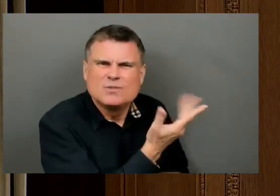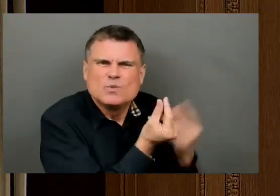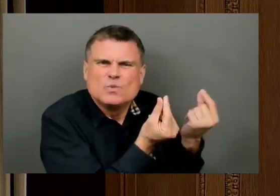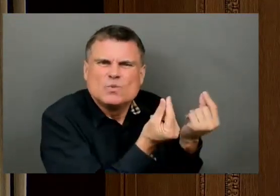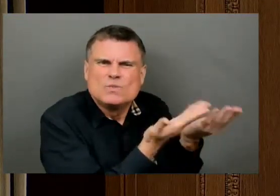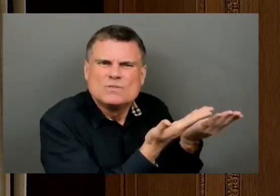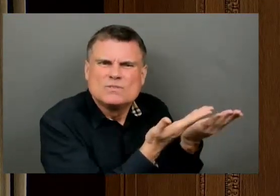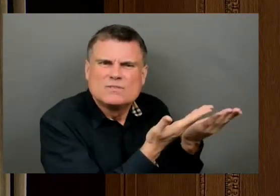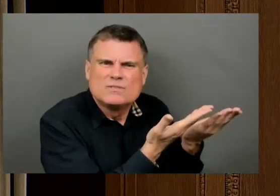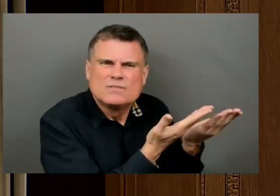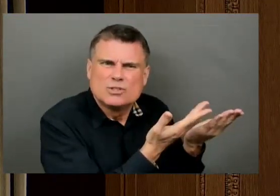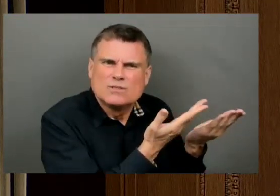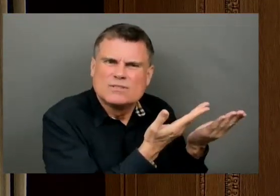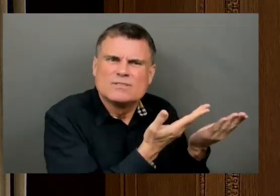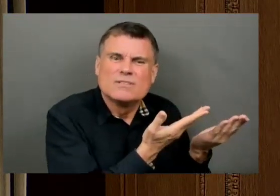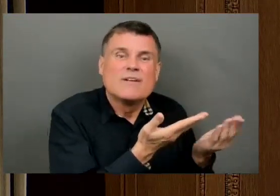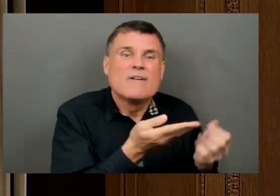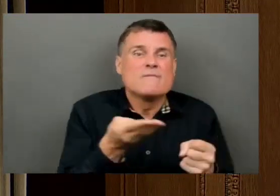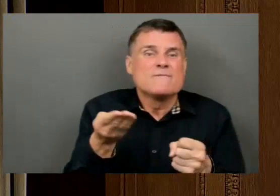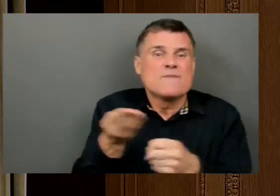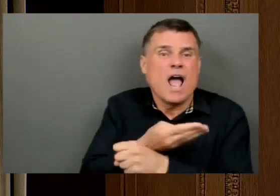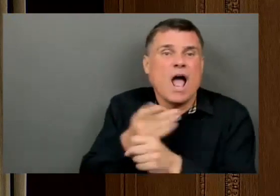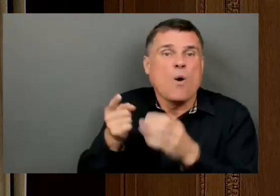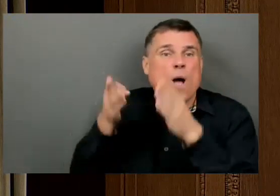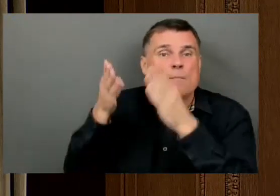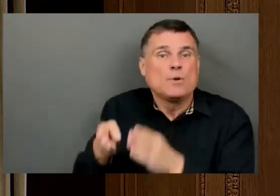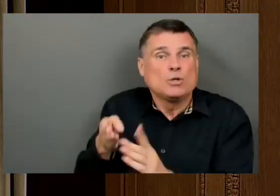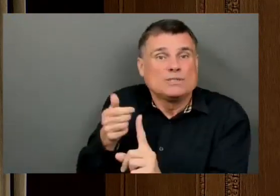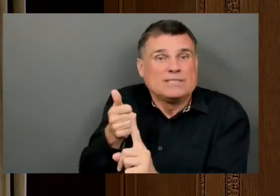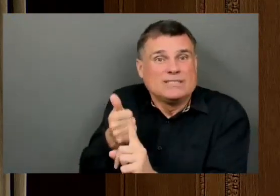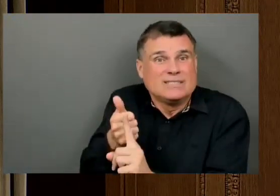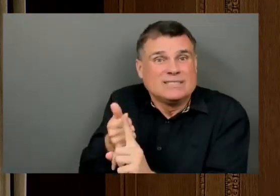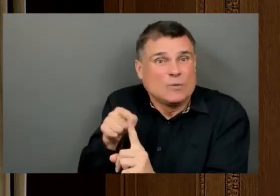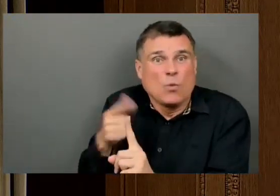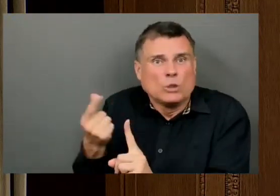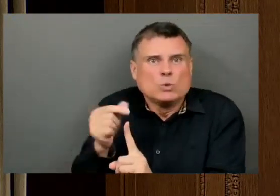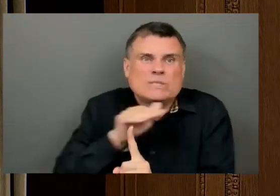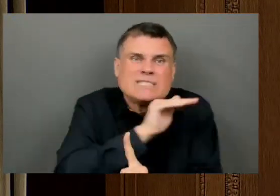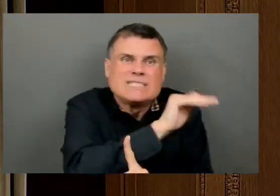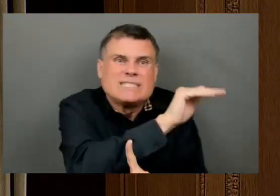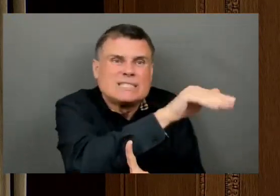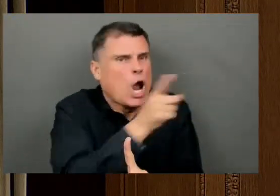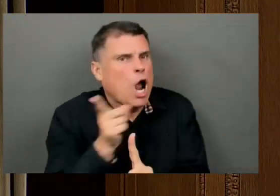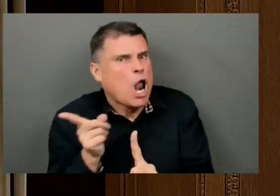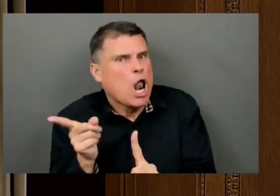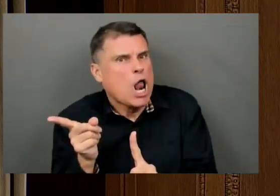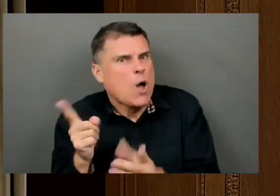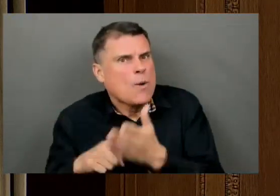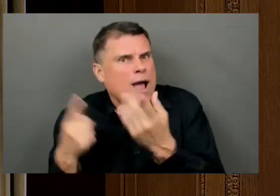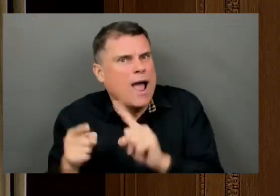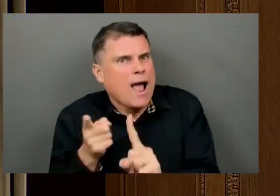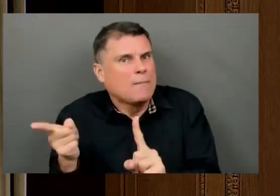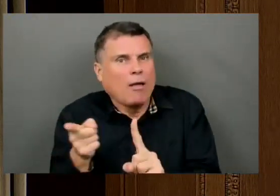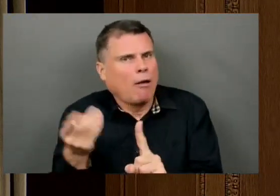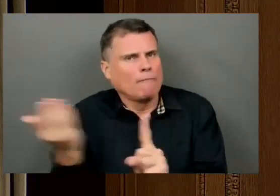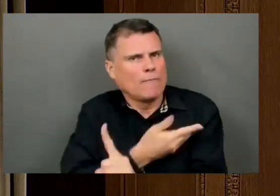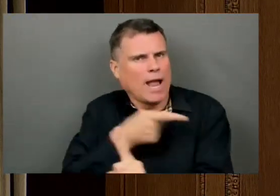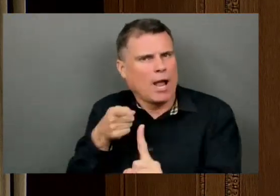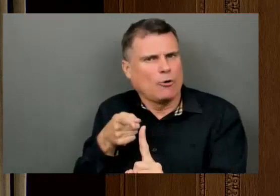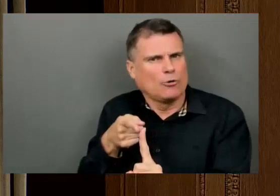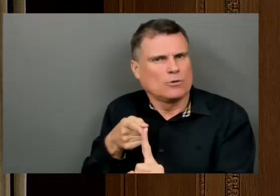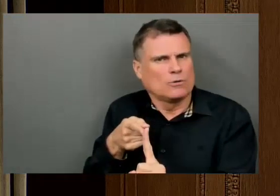matter, will the Premier do the right thing and commit to a fully